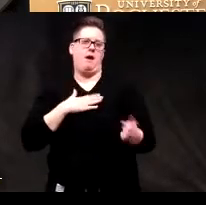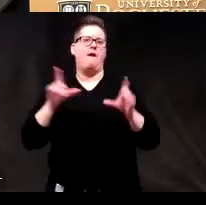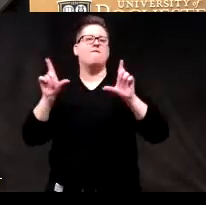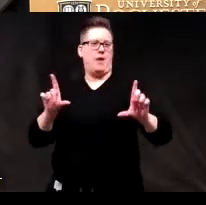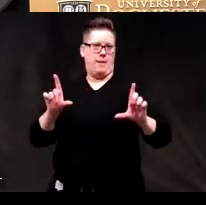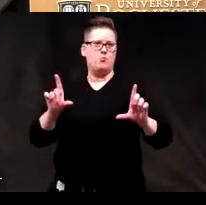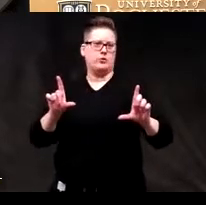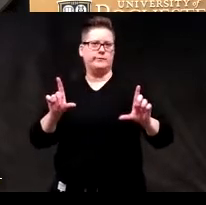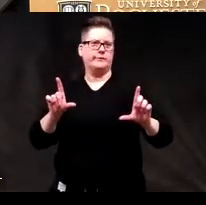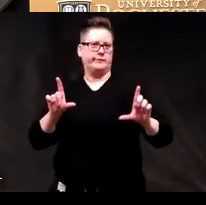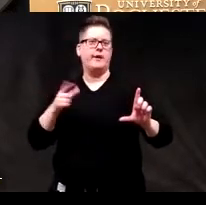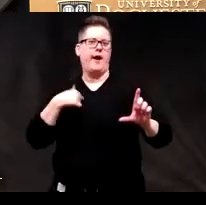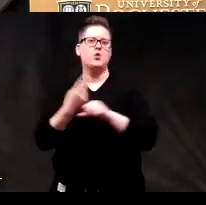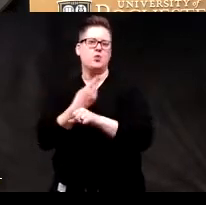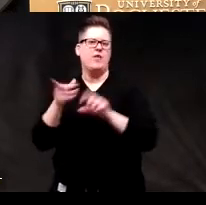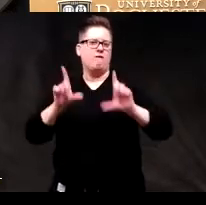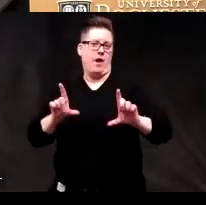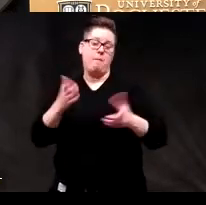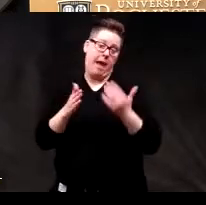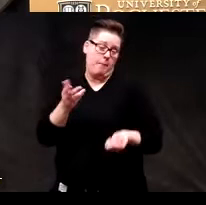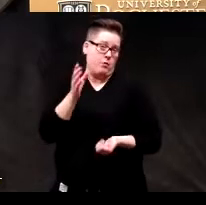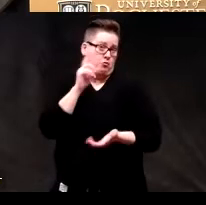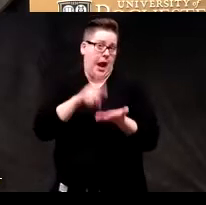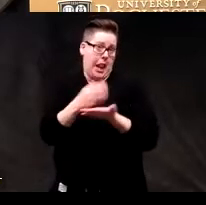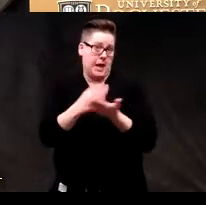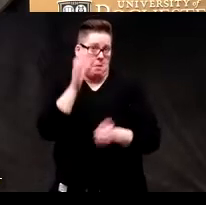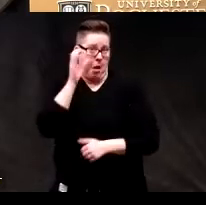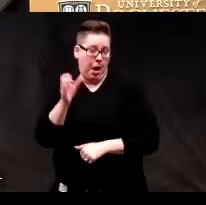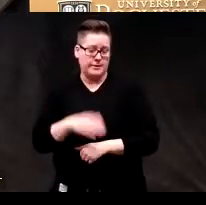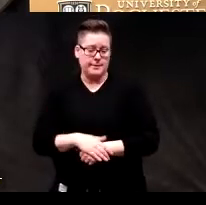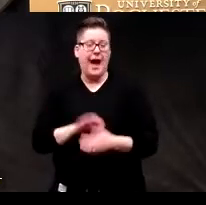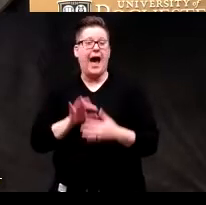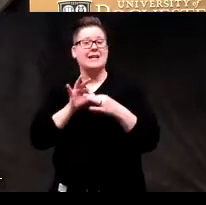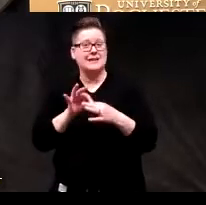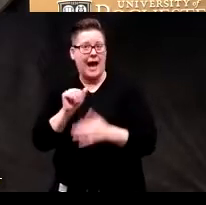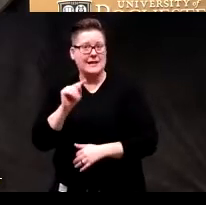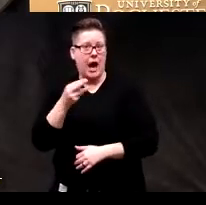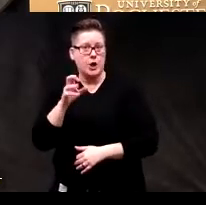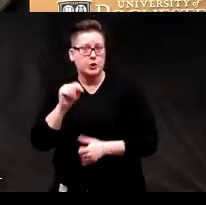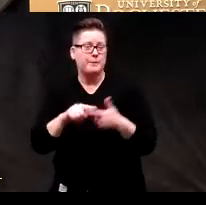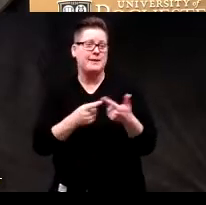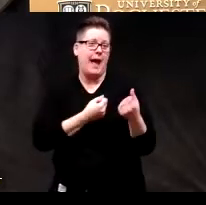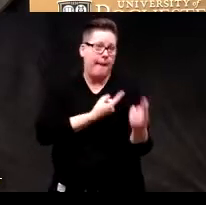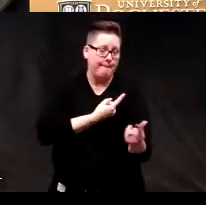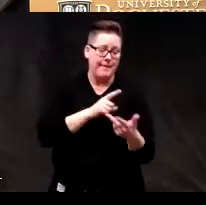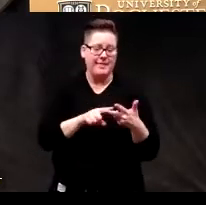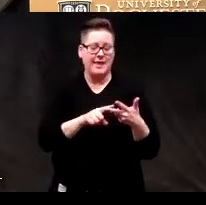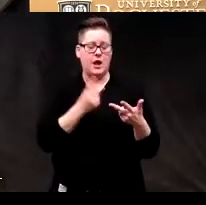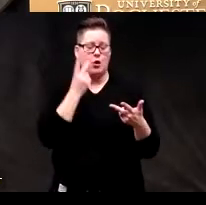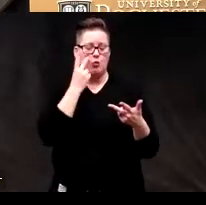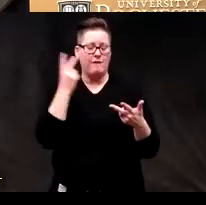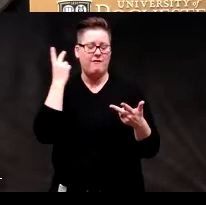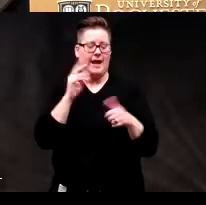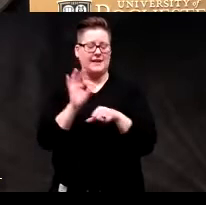that has some of these concepts that you may or may not recognize: attachment, empathy, reflective functioning, and